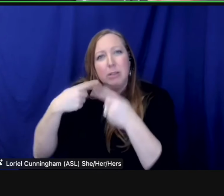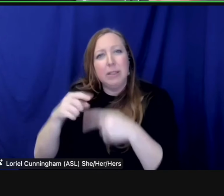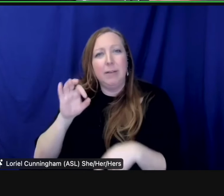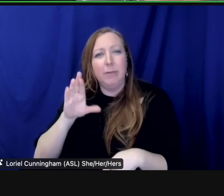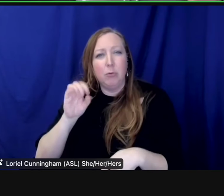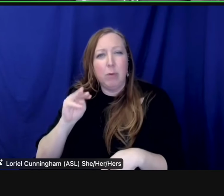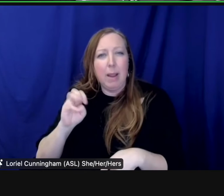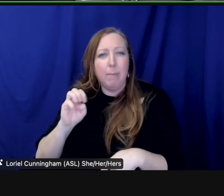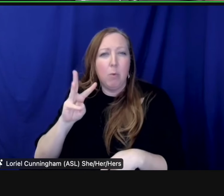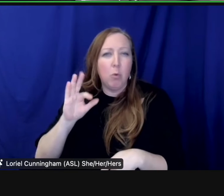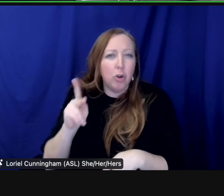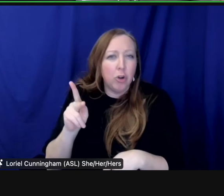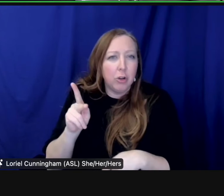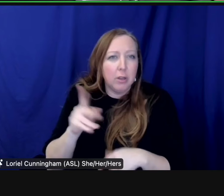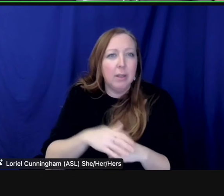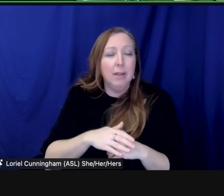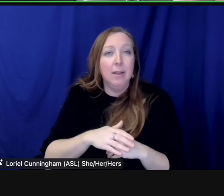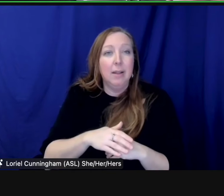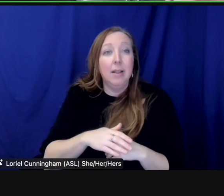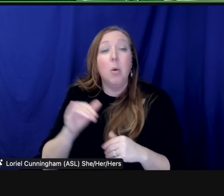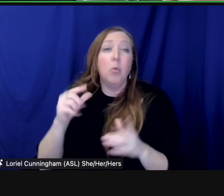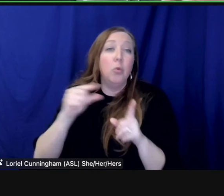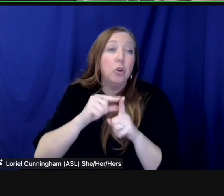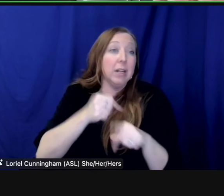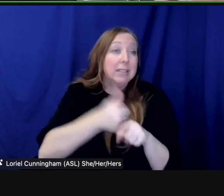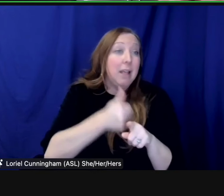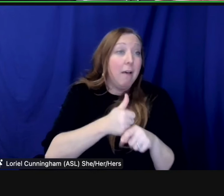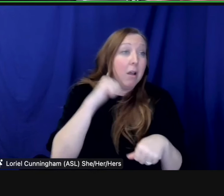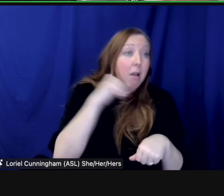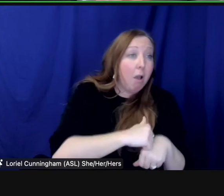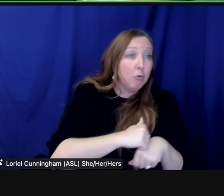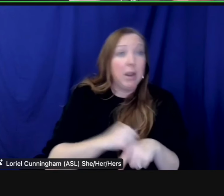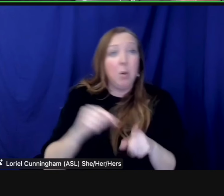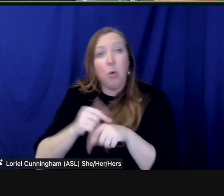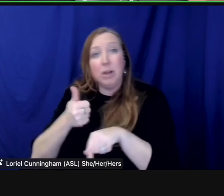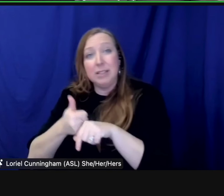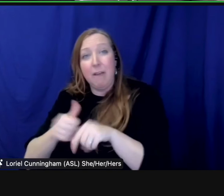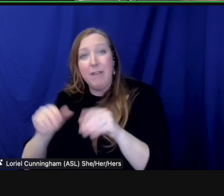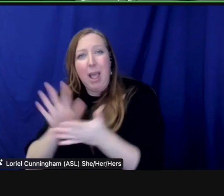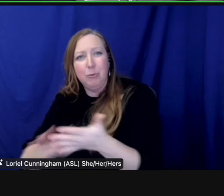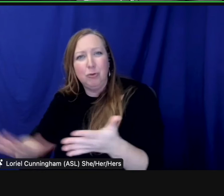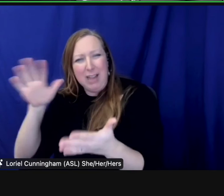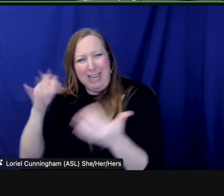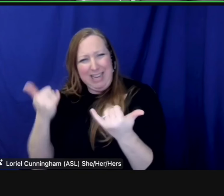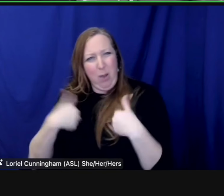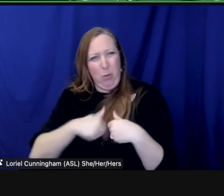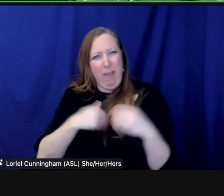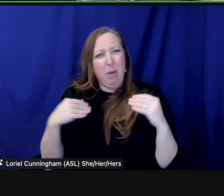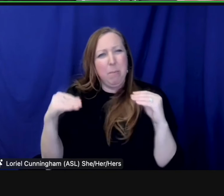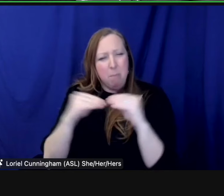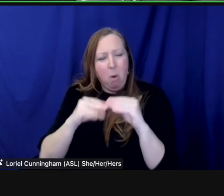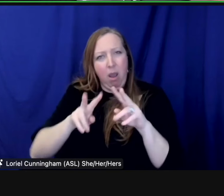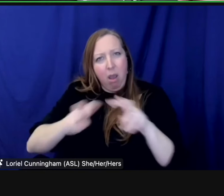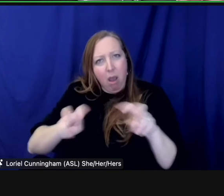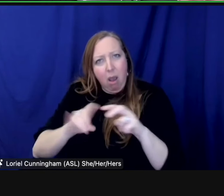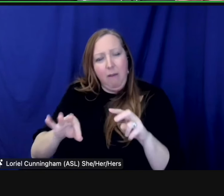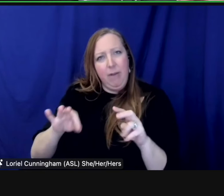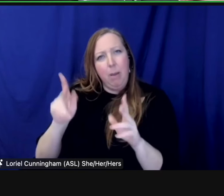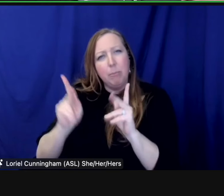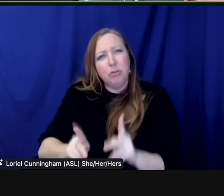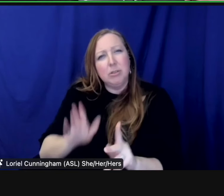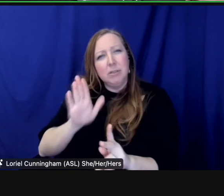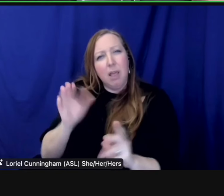or concrete or abstract, for example. And this kind of like magnitude or amplification of the extent to what